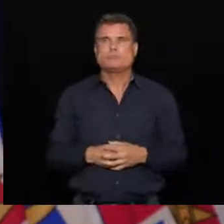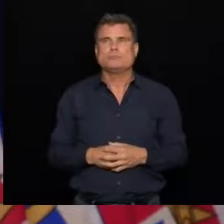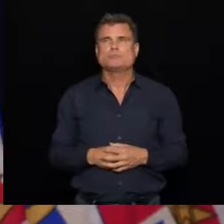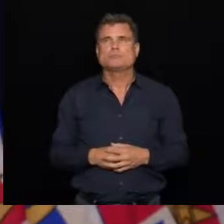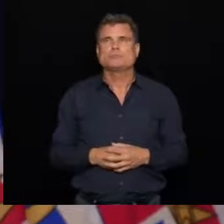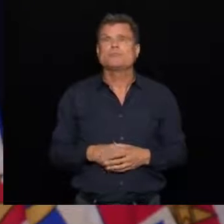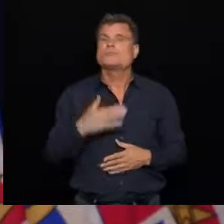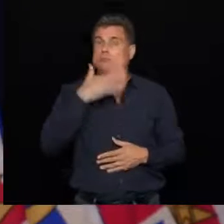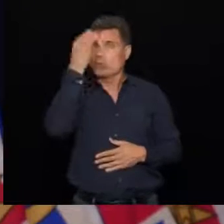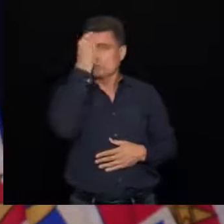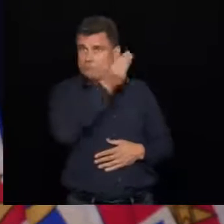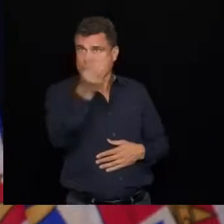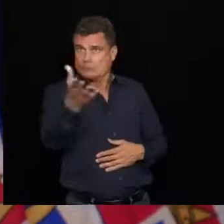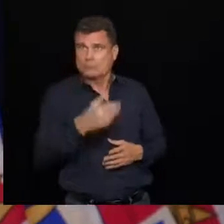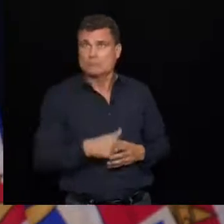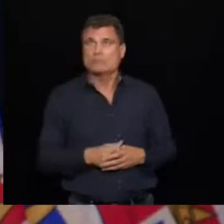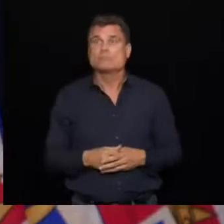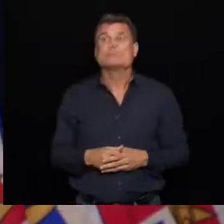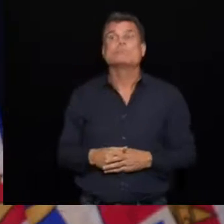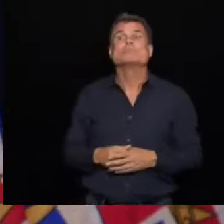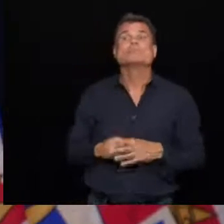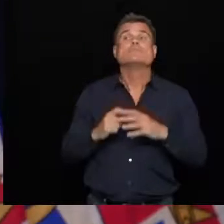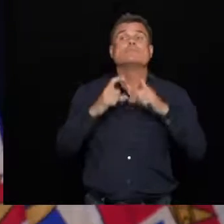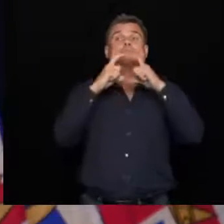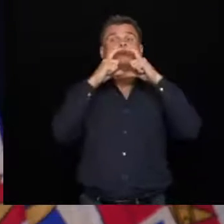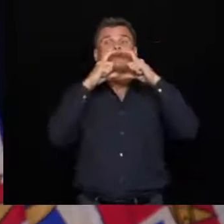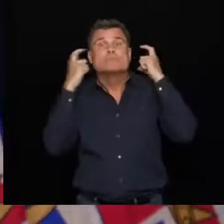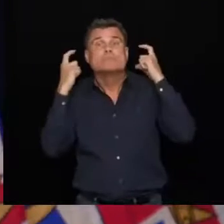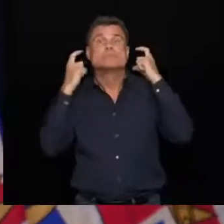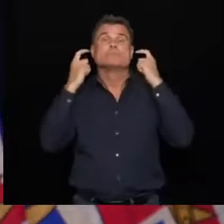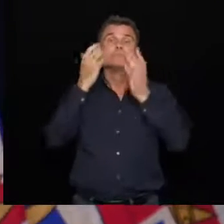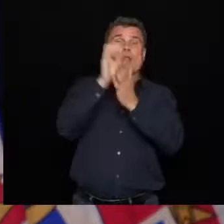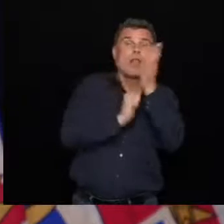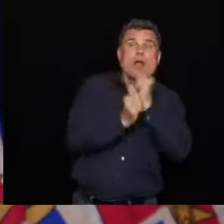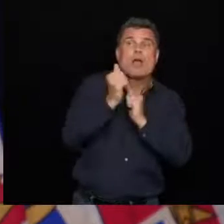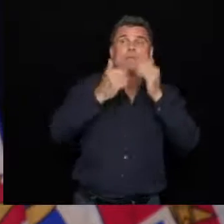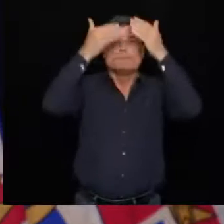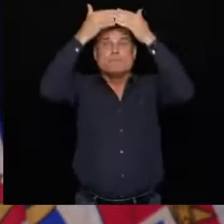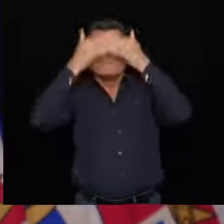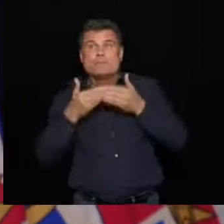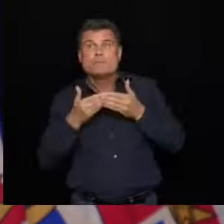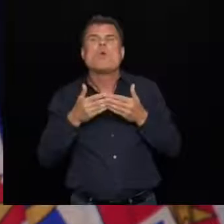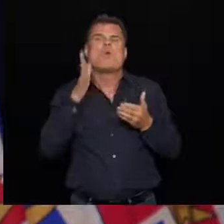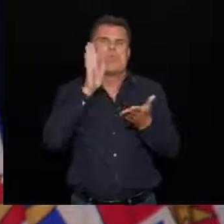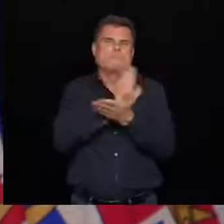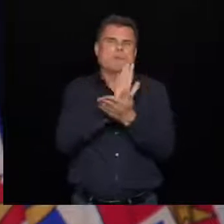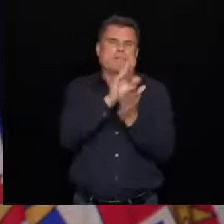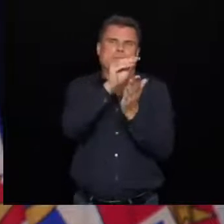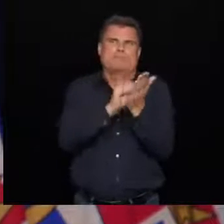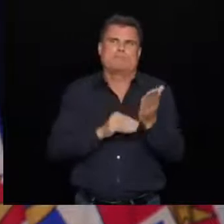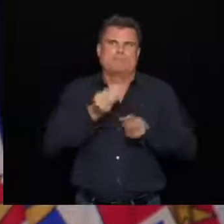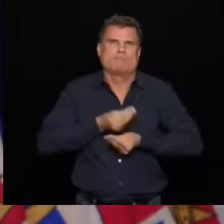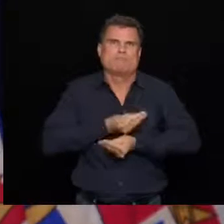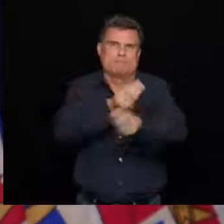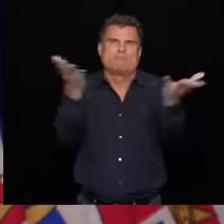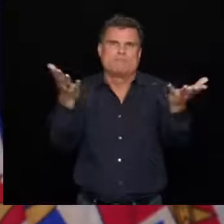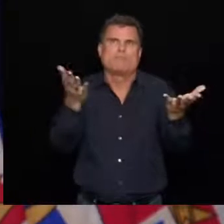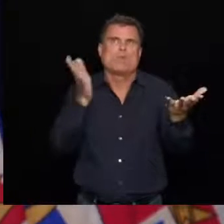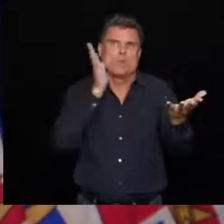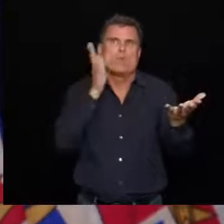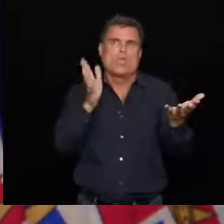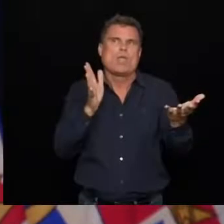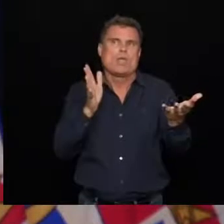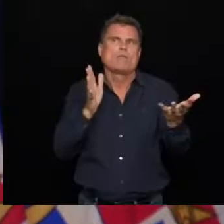report, and that will be in a paper report as an addendum to our statement today. And on Thursday we'll do